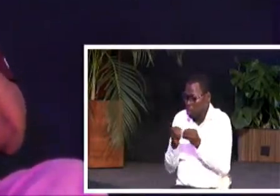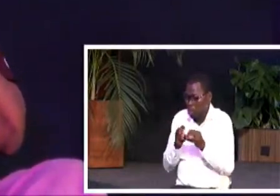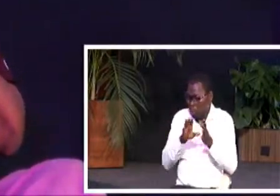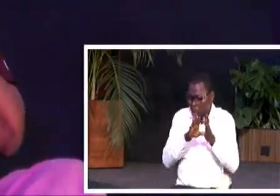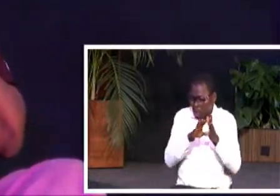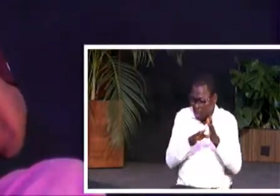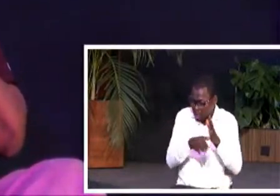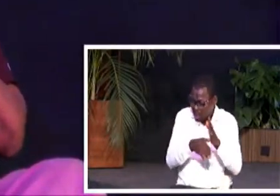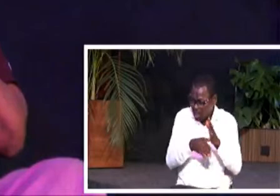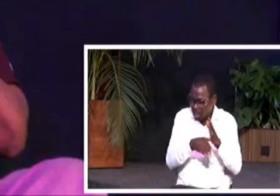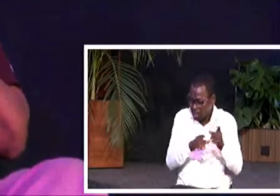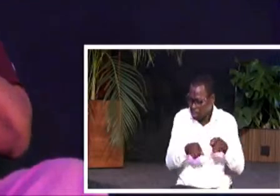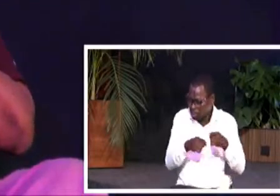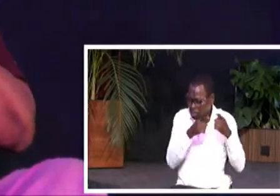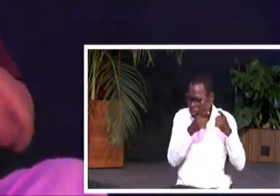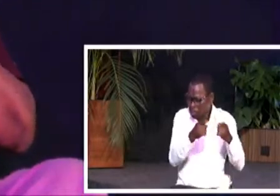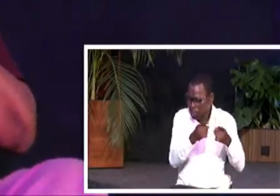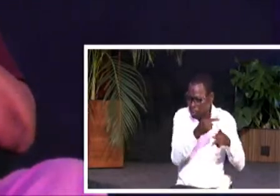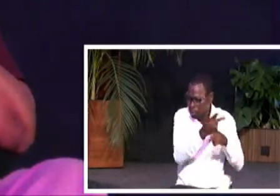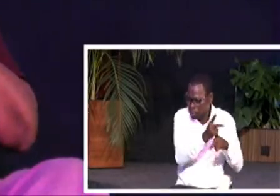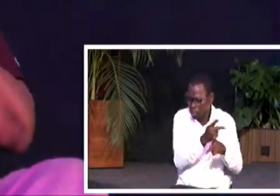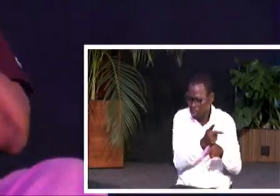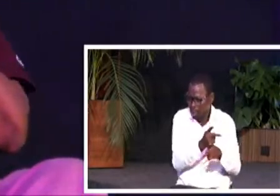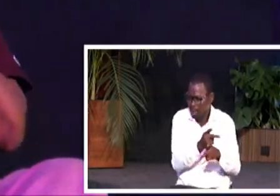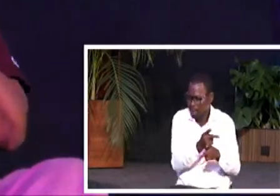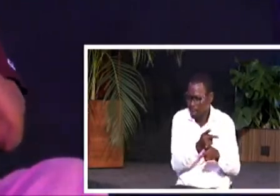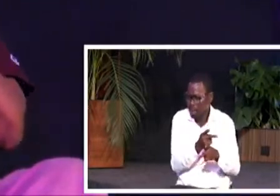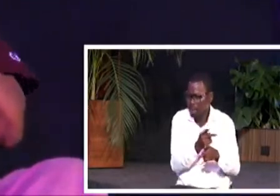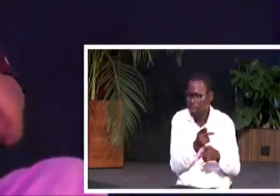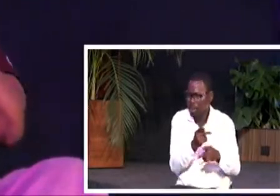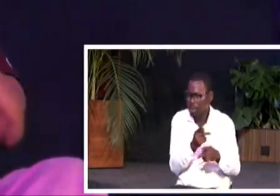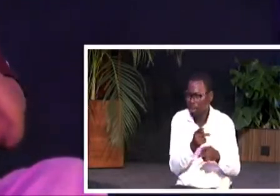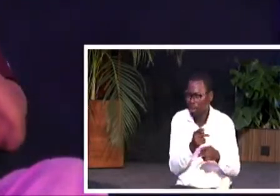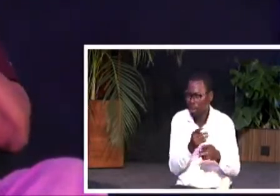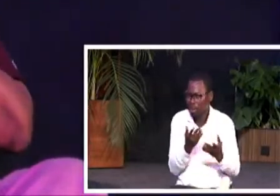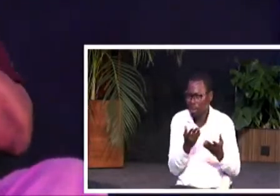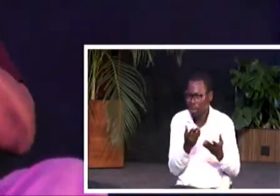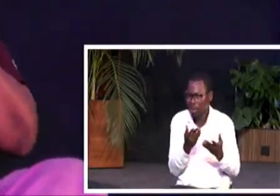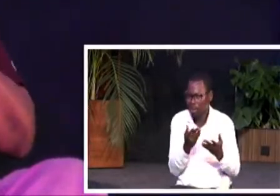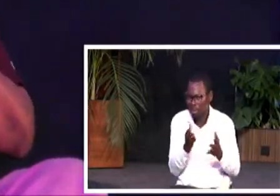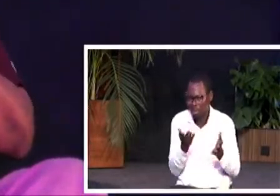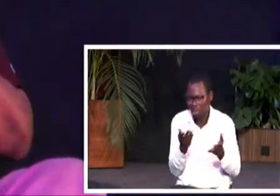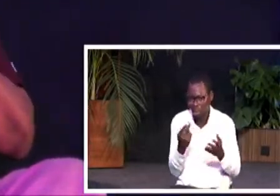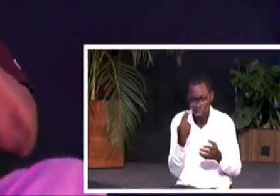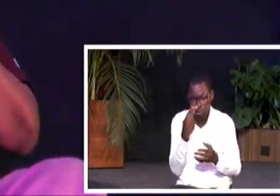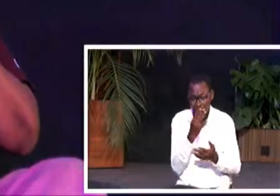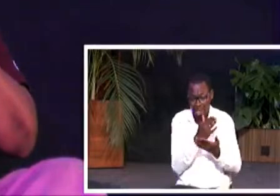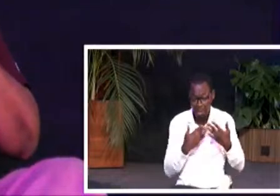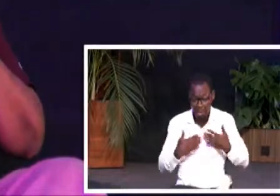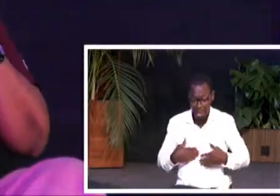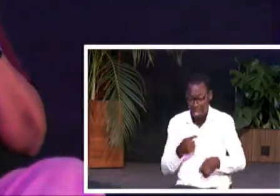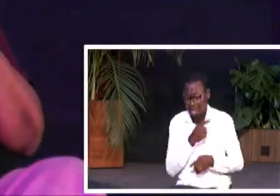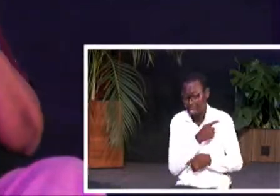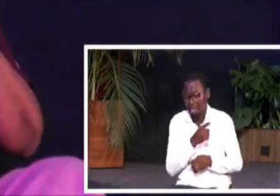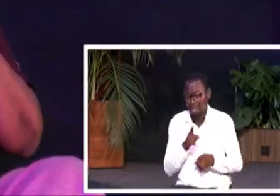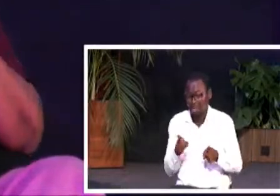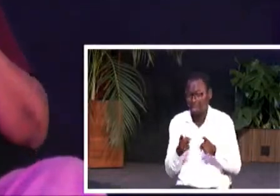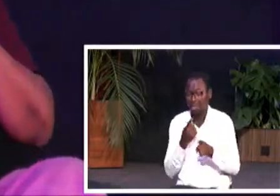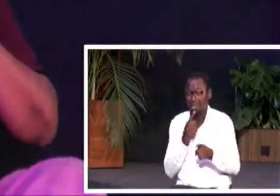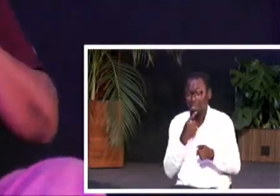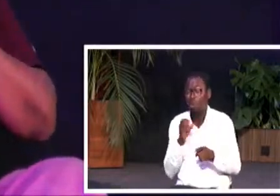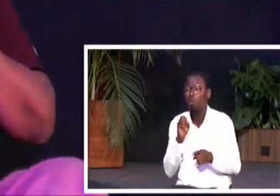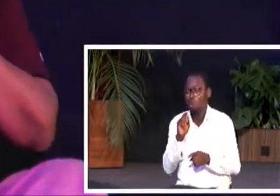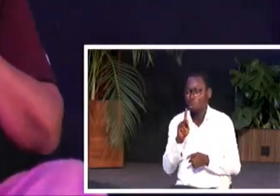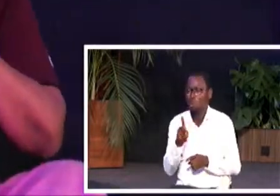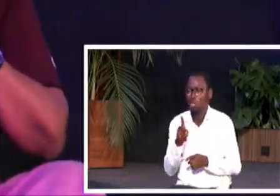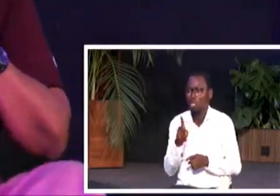into carrot production. And you would have come to someone like me, and I say, okay, this is the quantity of carrot